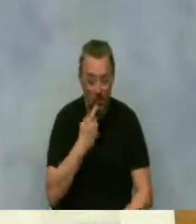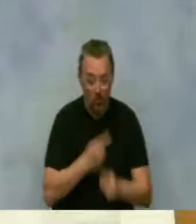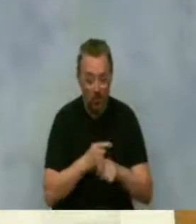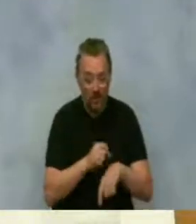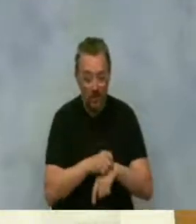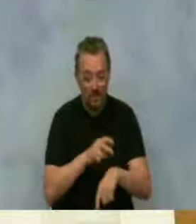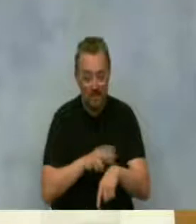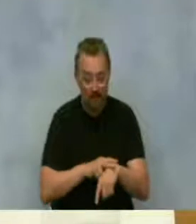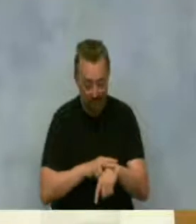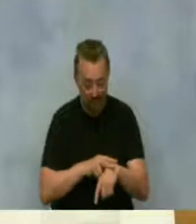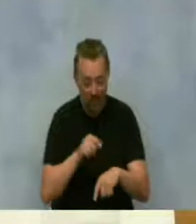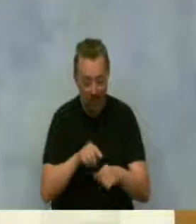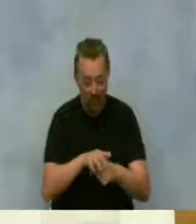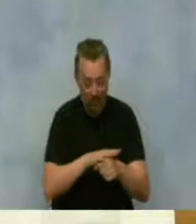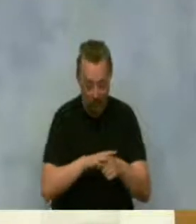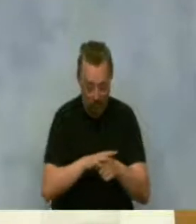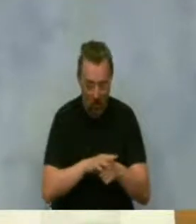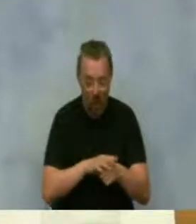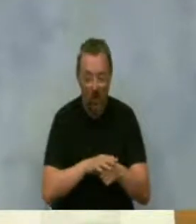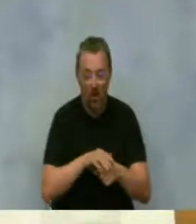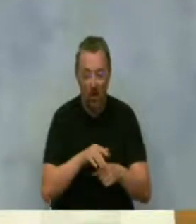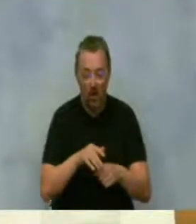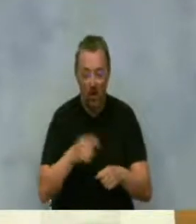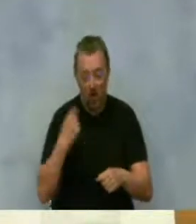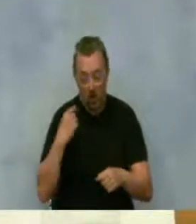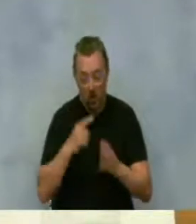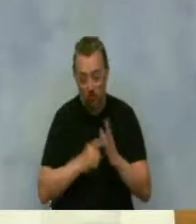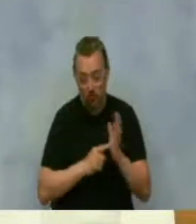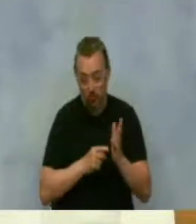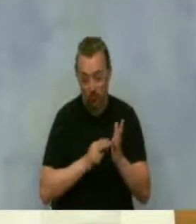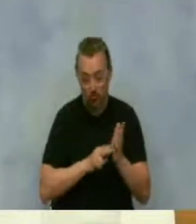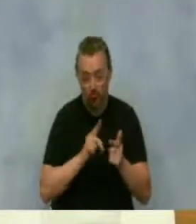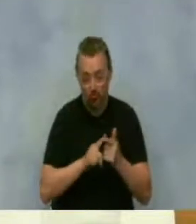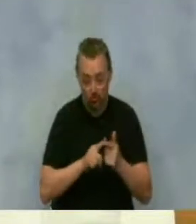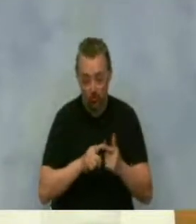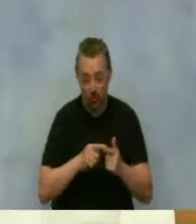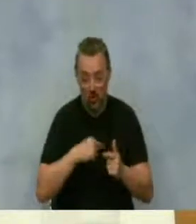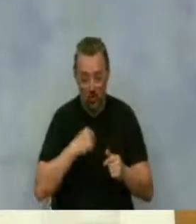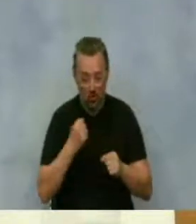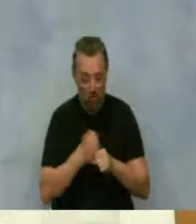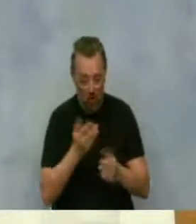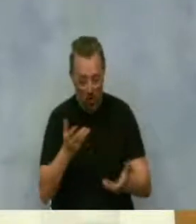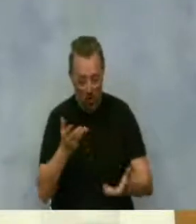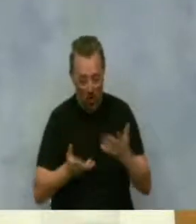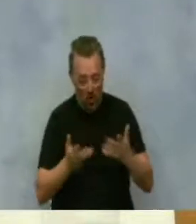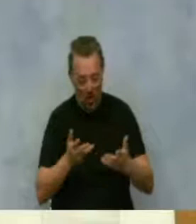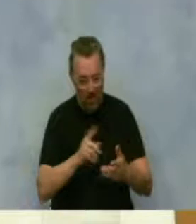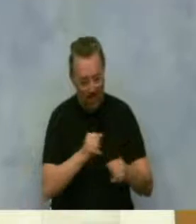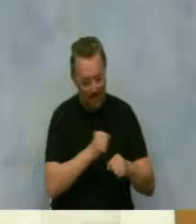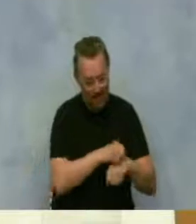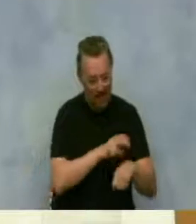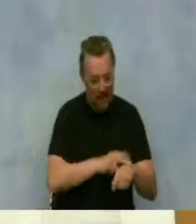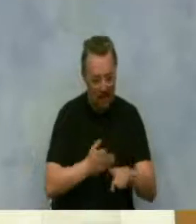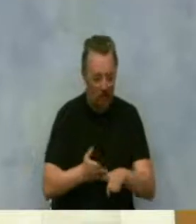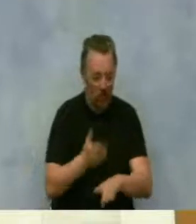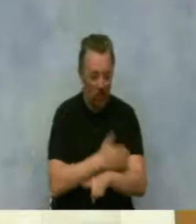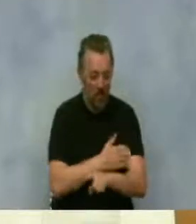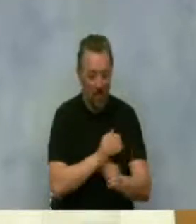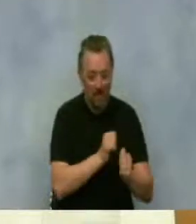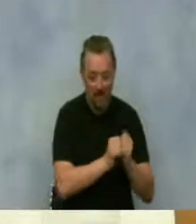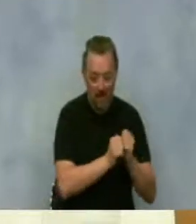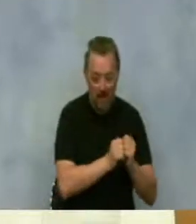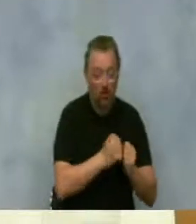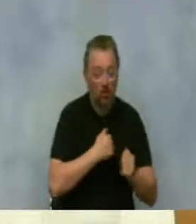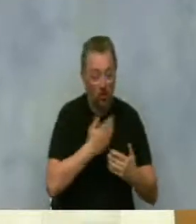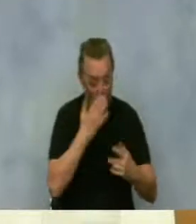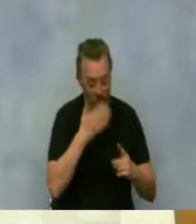for the resource and the position as at June of this year, and we do a comparison to the staffing watch figures of March and note that there was an